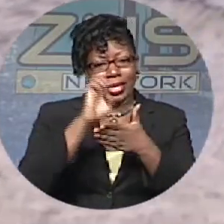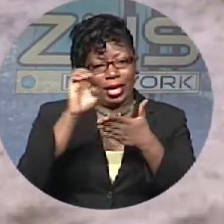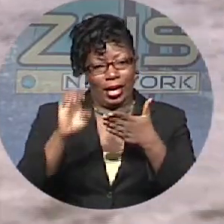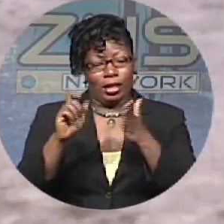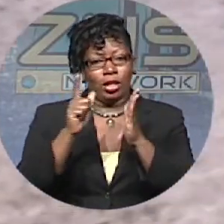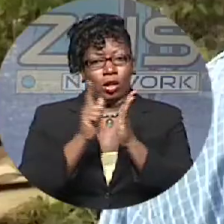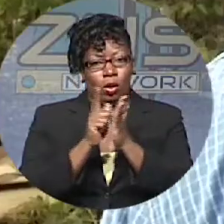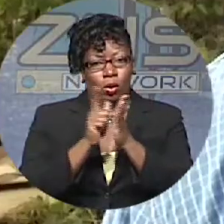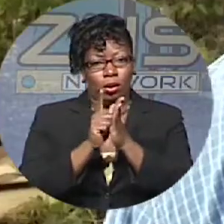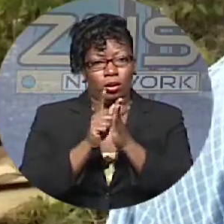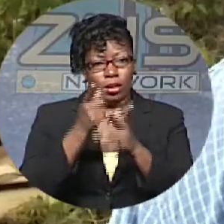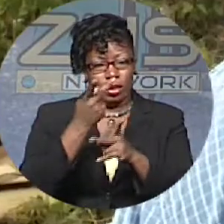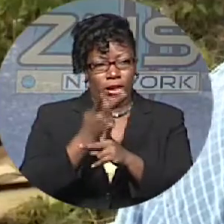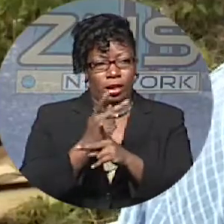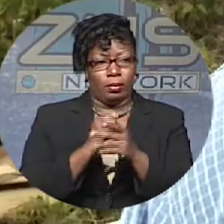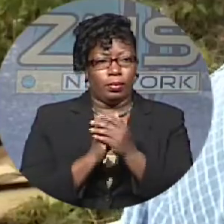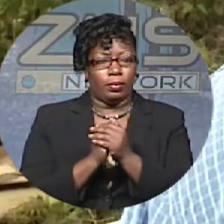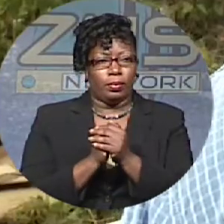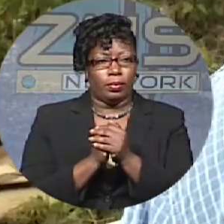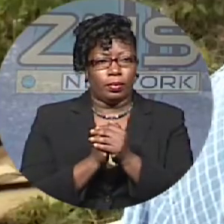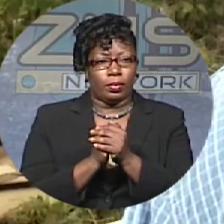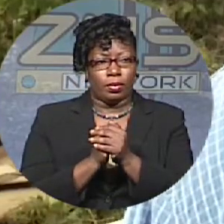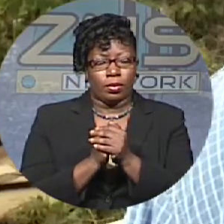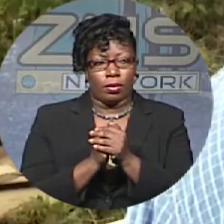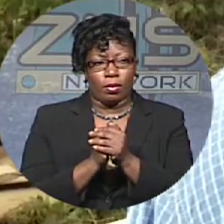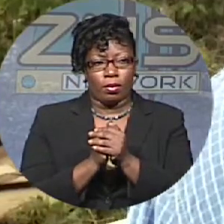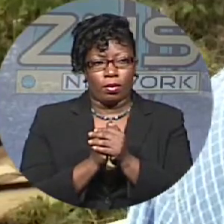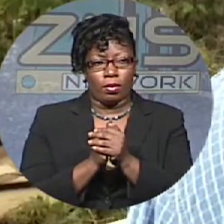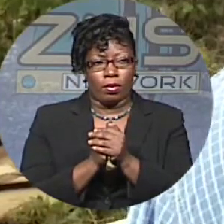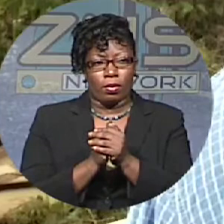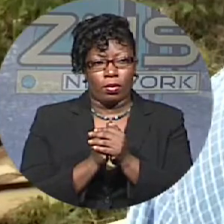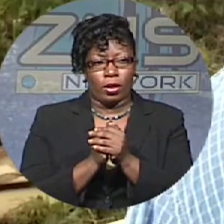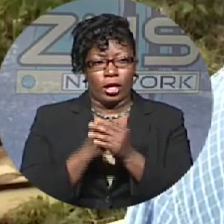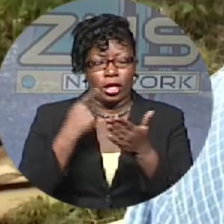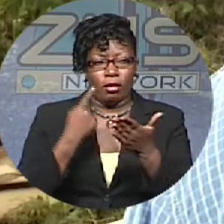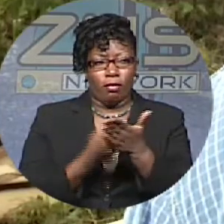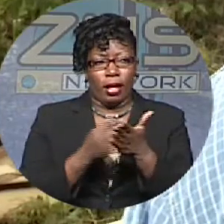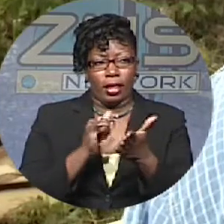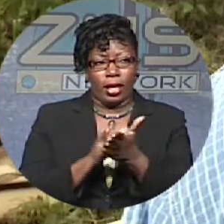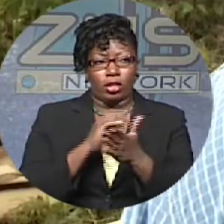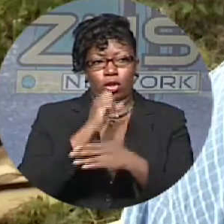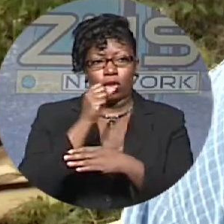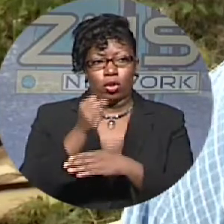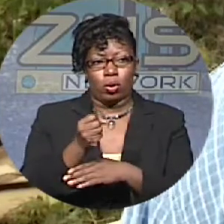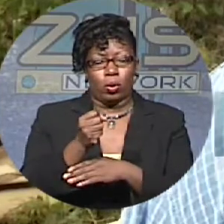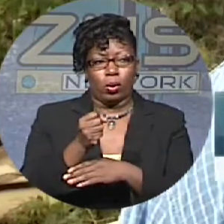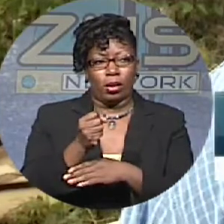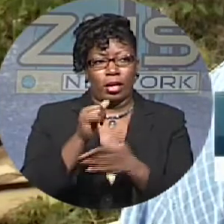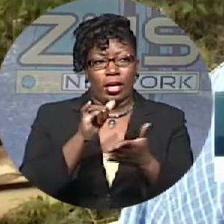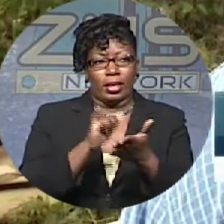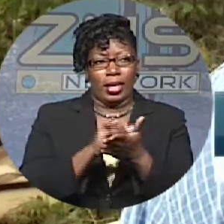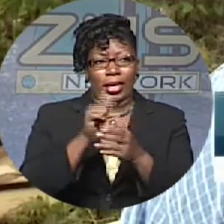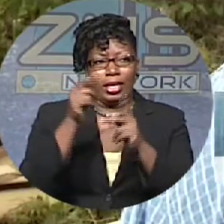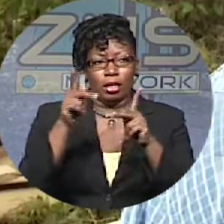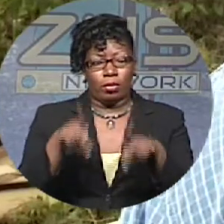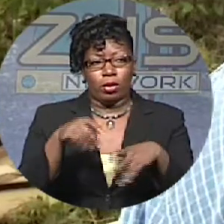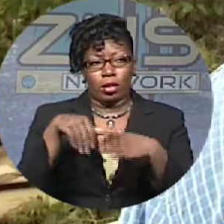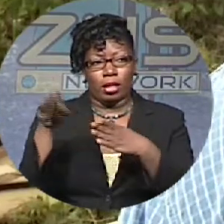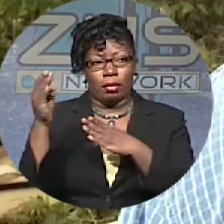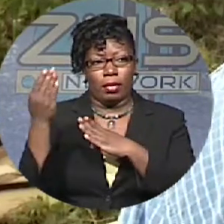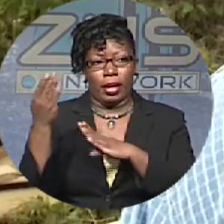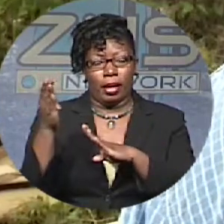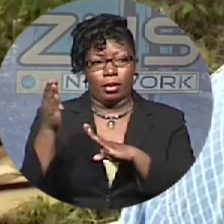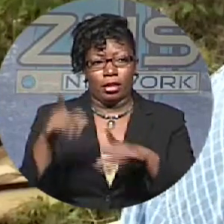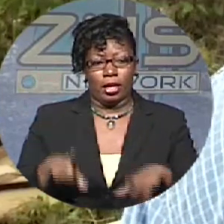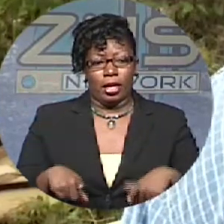be upheld. It's not the fact that you're raiding, it's the fact that you're seeking to ensure that any persons in the Bahamas abide